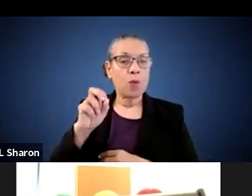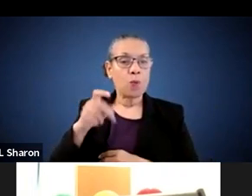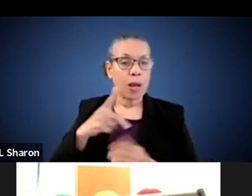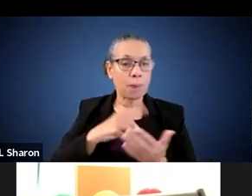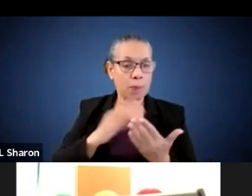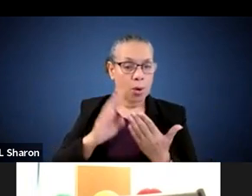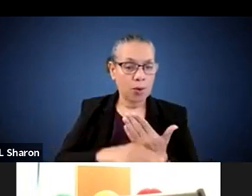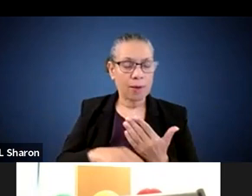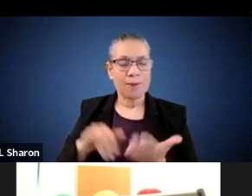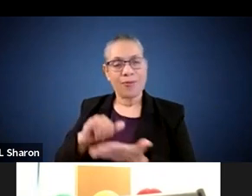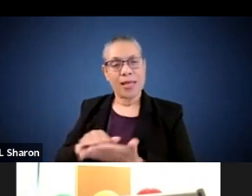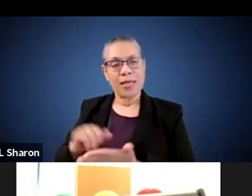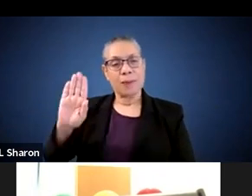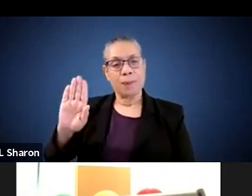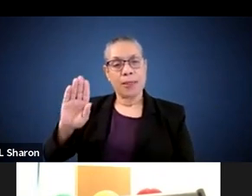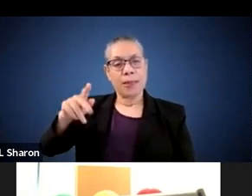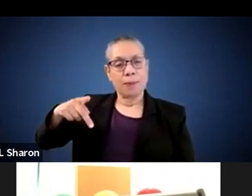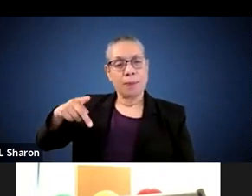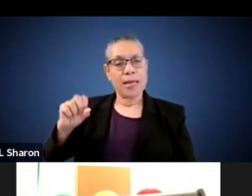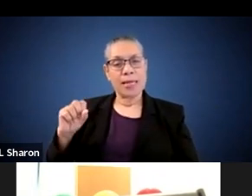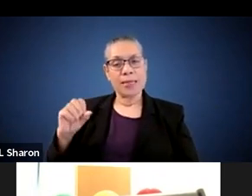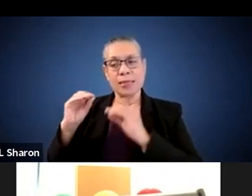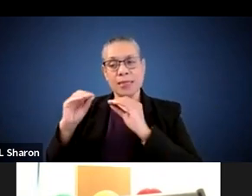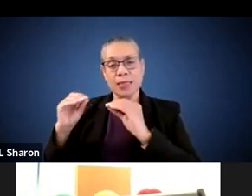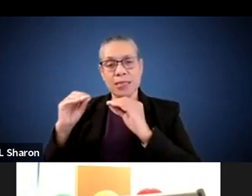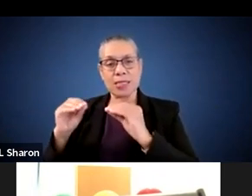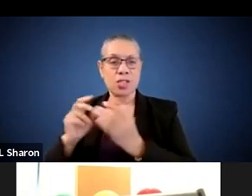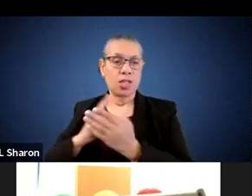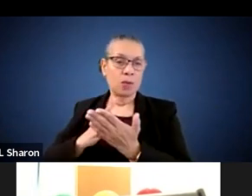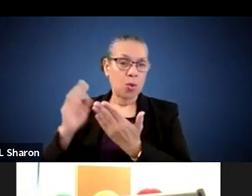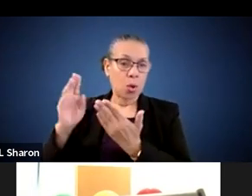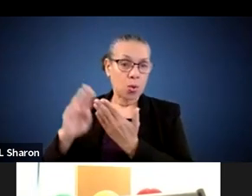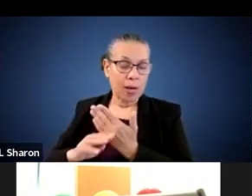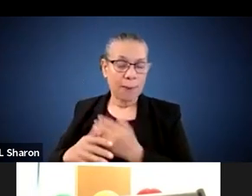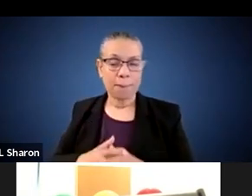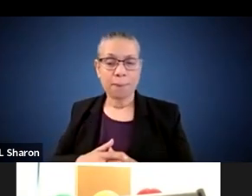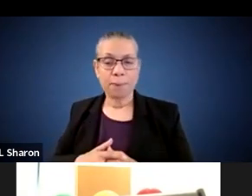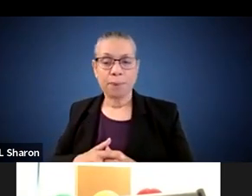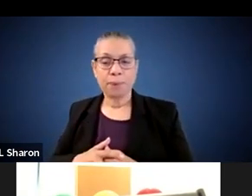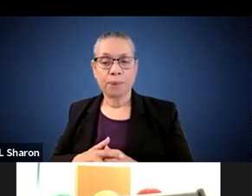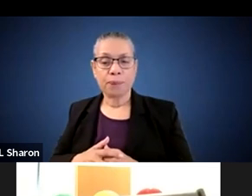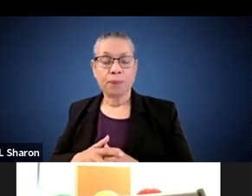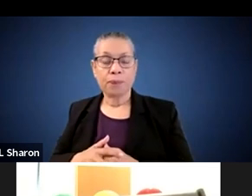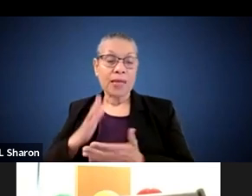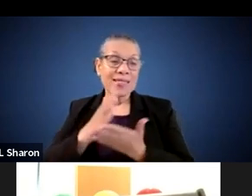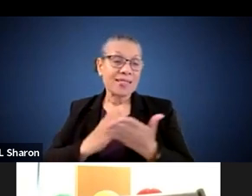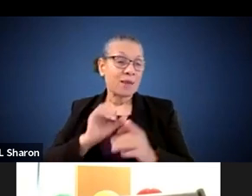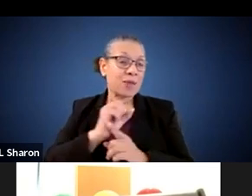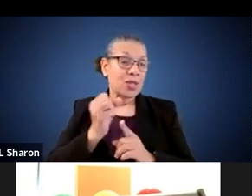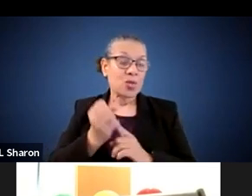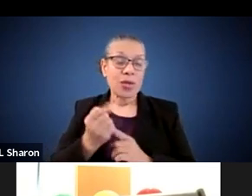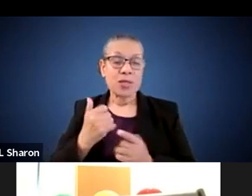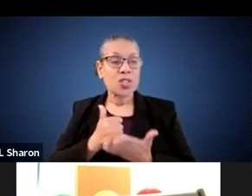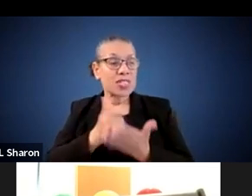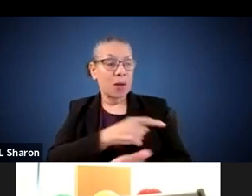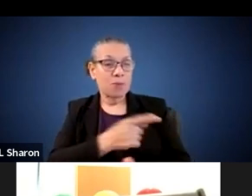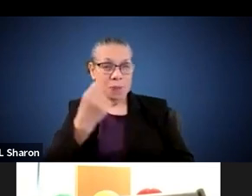um which is the BPS teaching fellowship for example or accelerated Community teacher program and in some cases it's really just helping them navigate